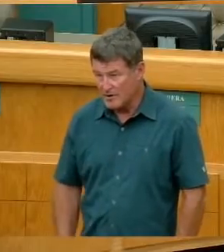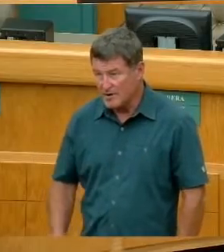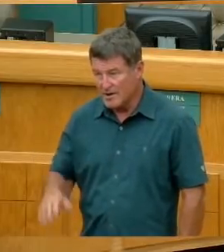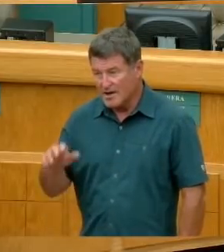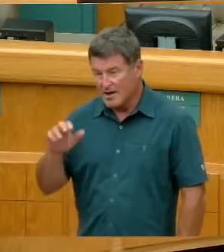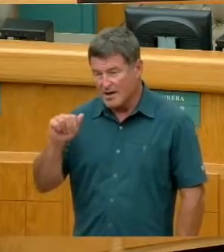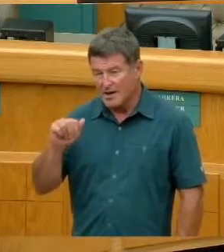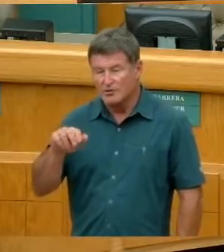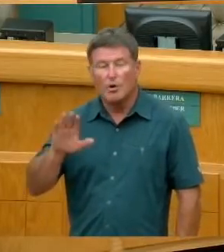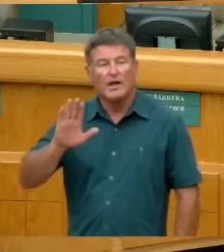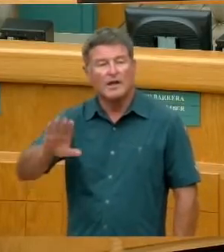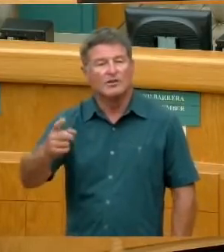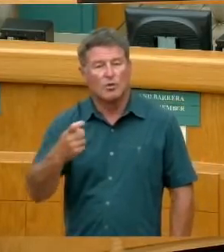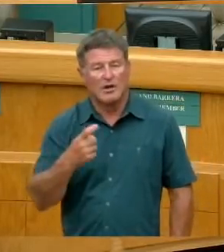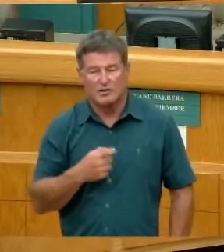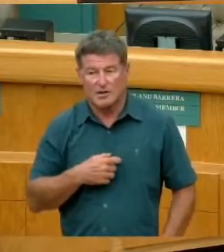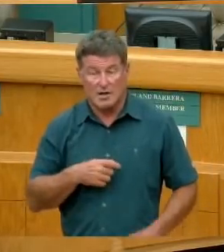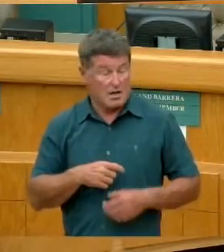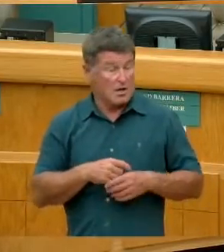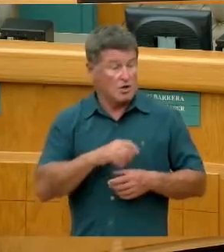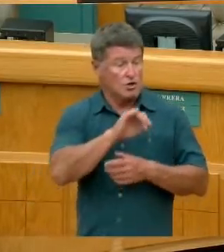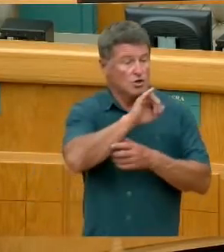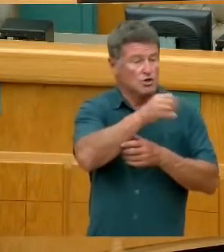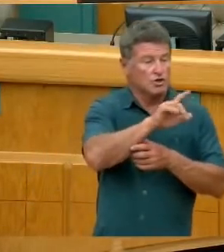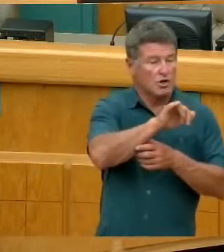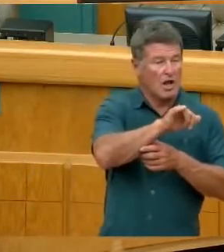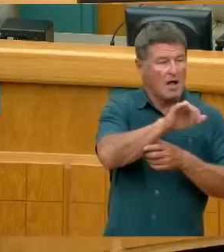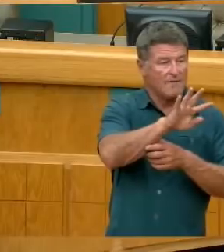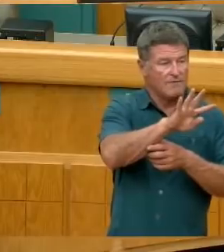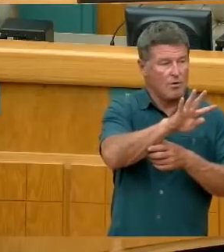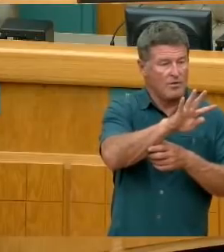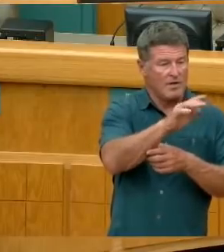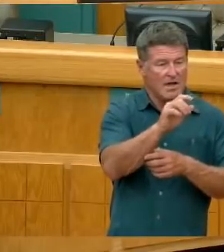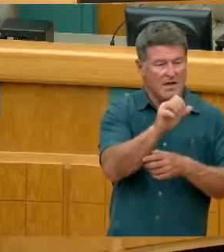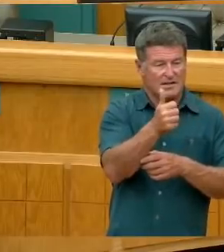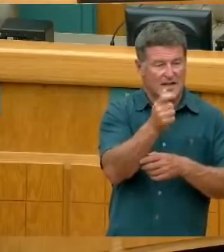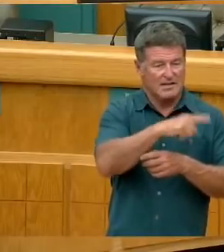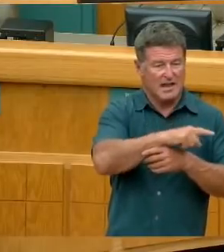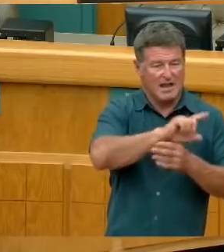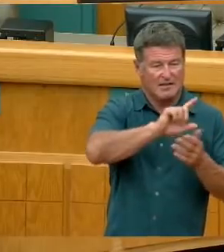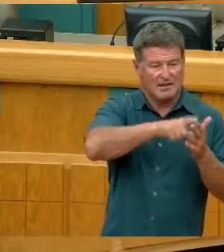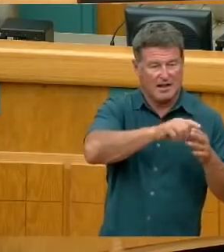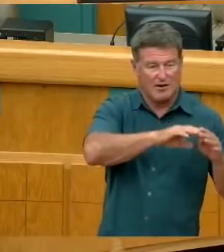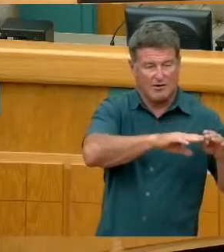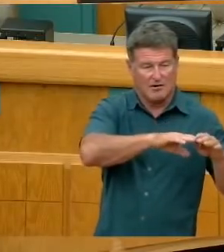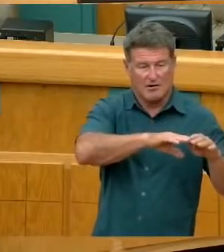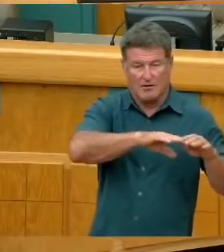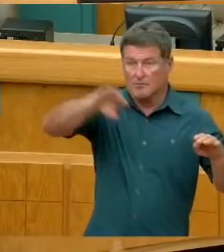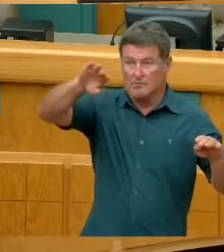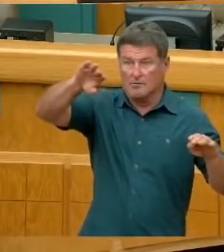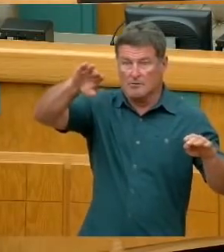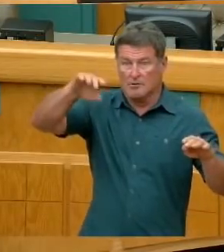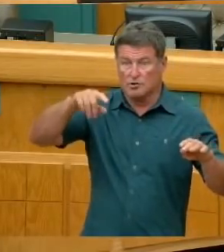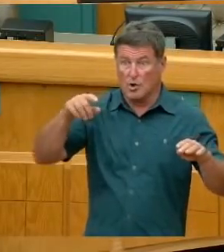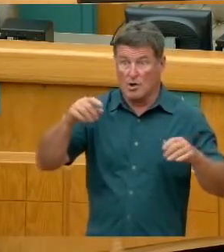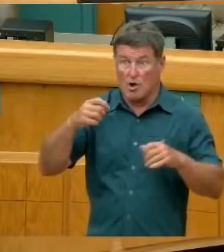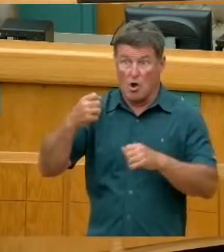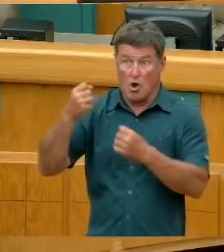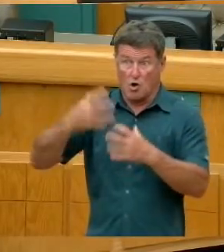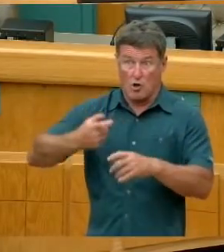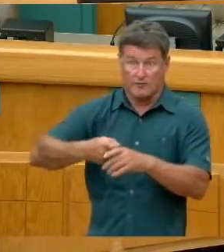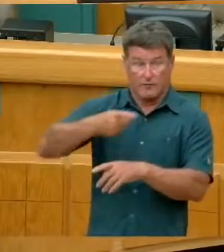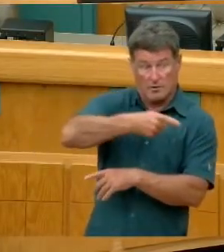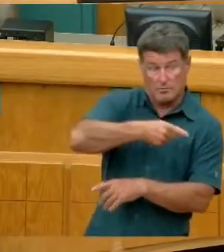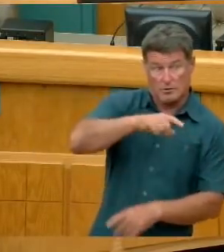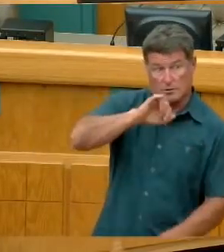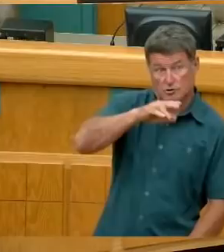the impact on the 4th? Yeah, I think Annette could probably answer that, but the question is, it's been about 10 days since the 4th. We know that anytime there's a major event